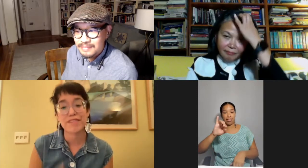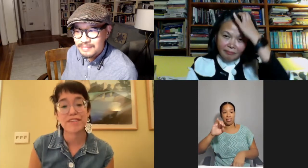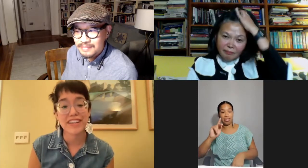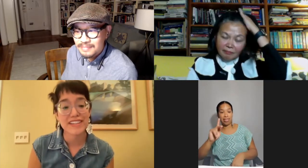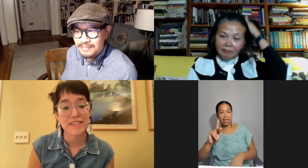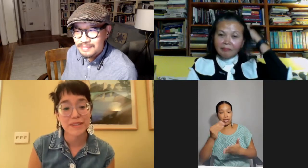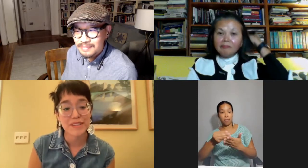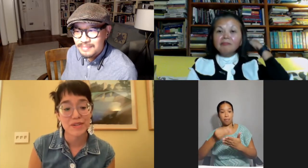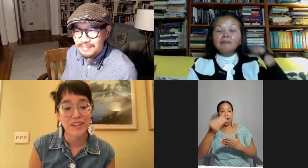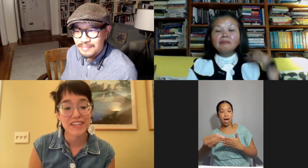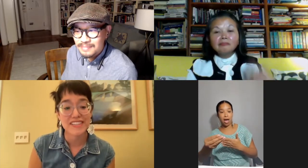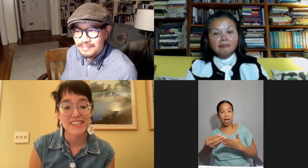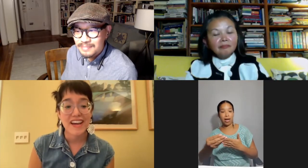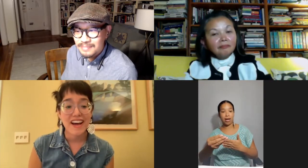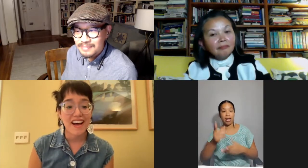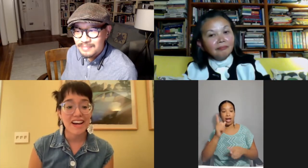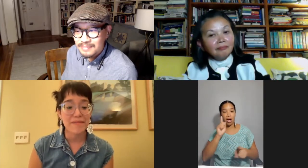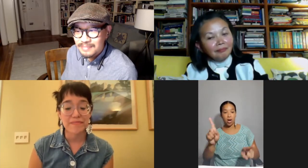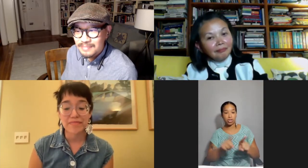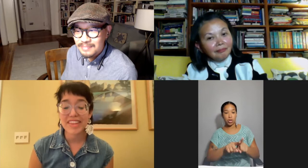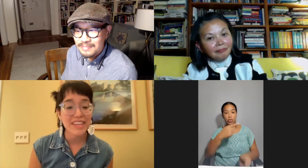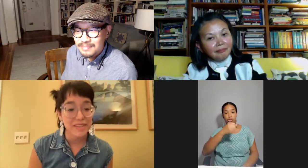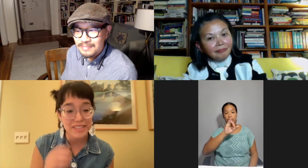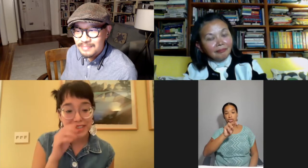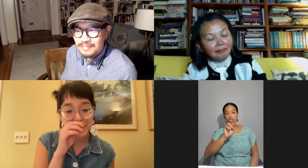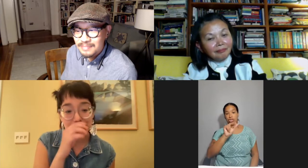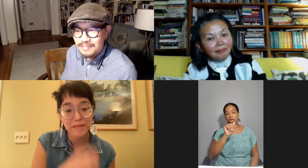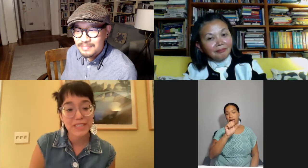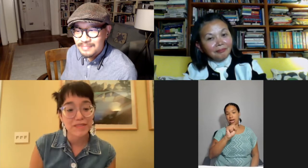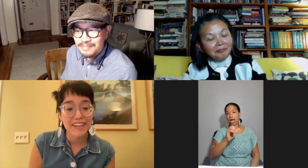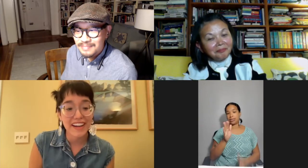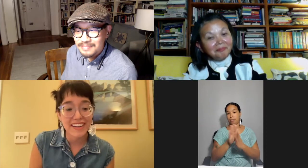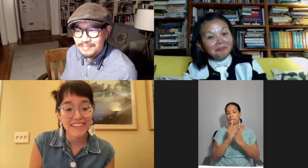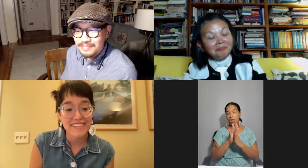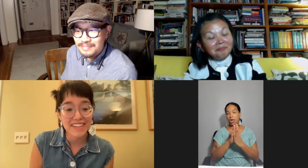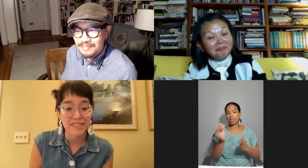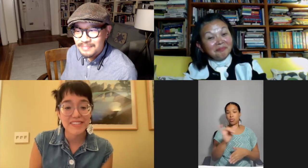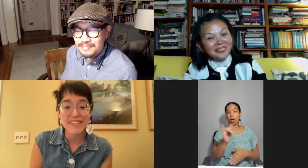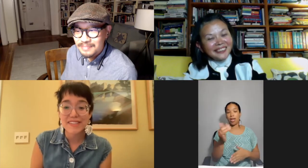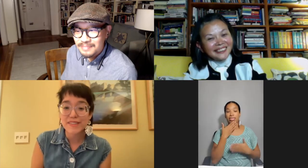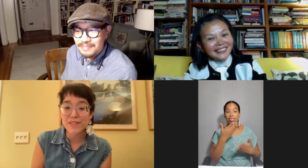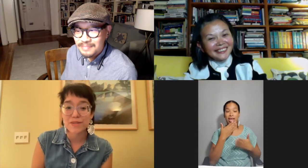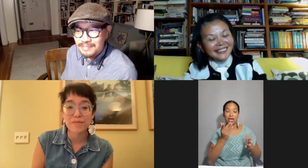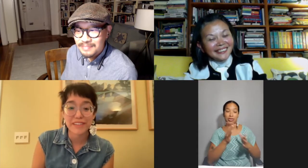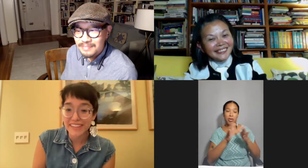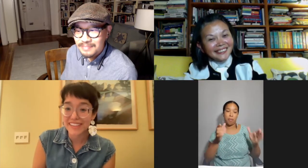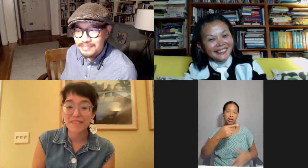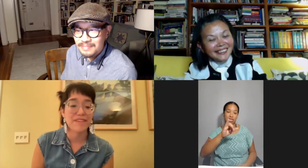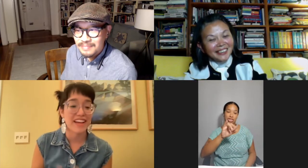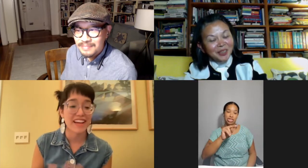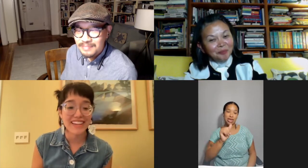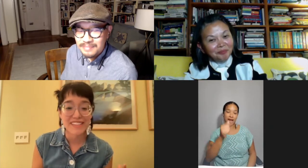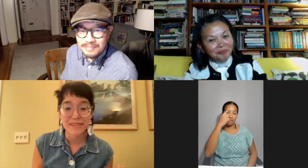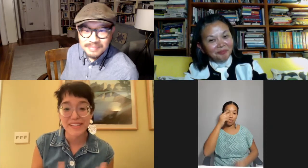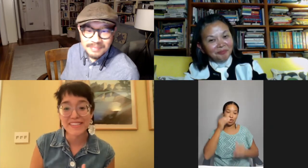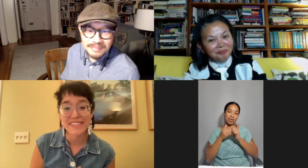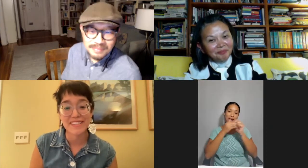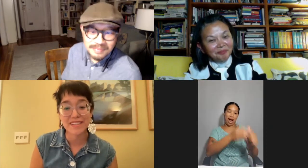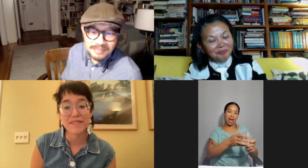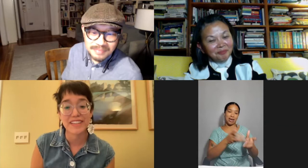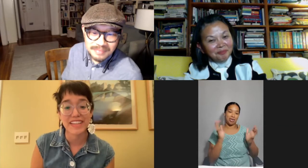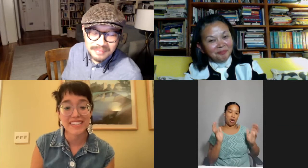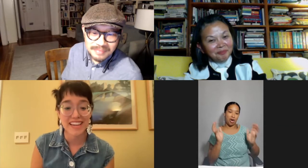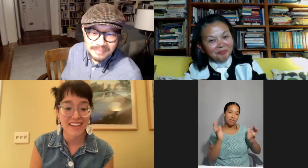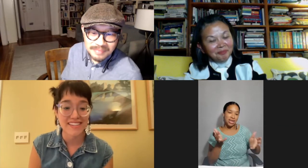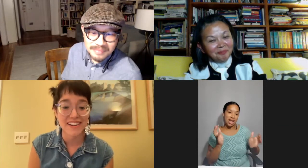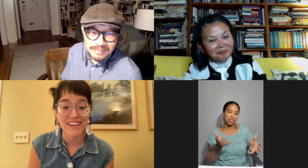our favorite indie bookstores. Thank you, Gina, so much for guiding this conversation so brilliantly. For that last question